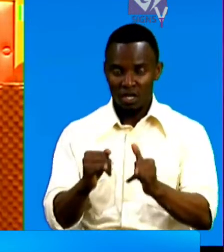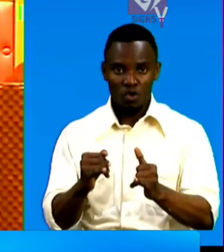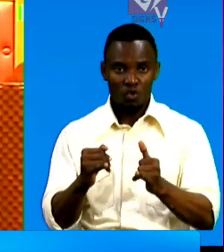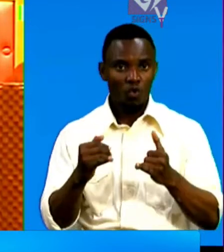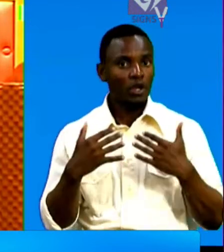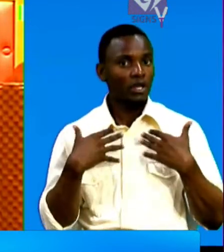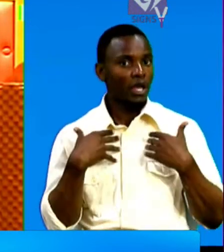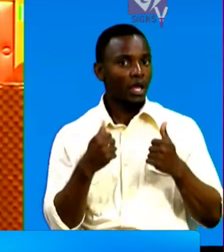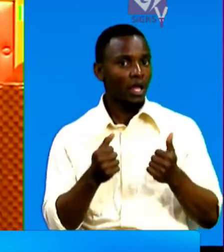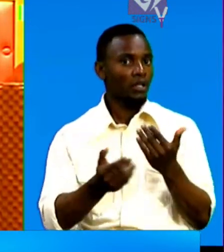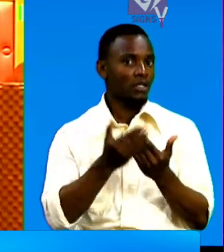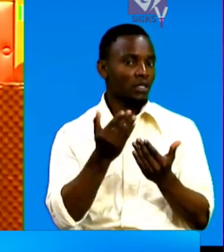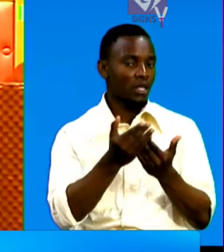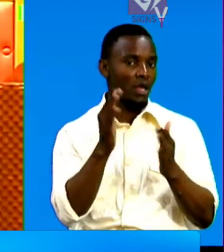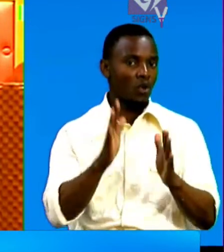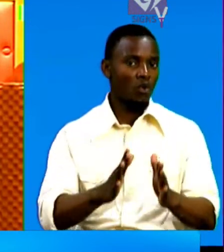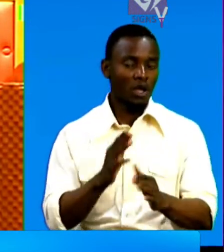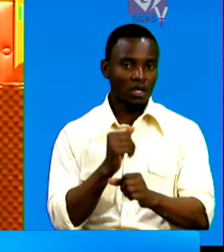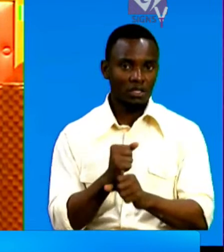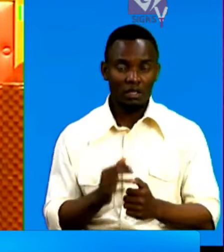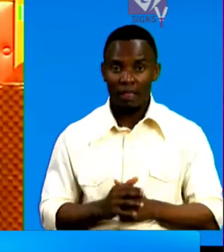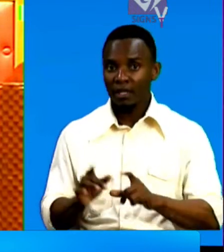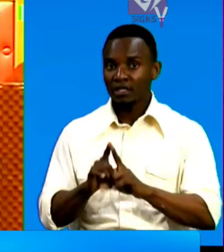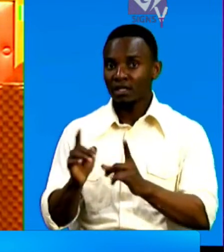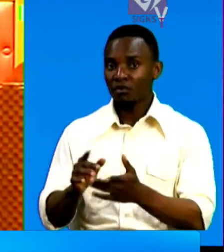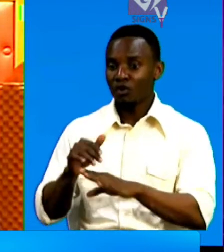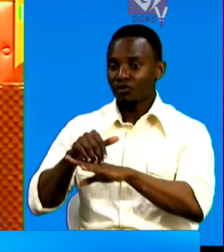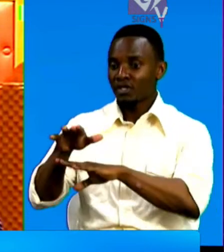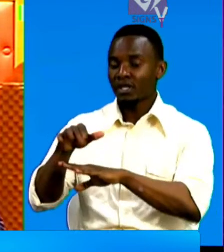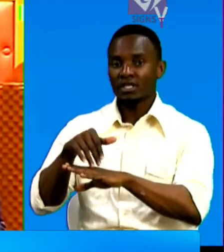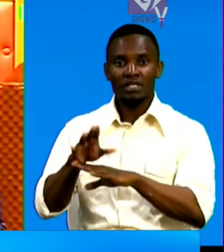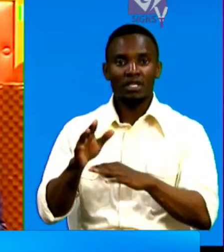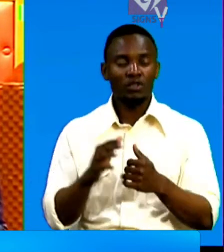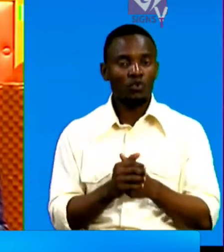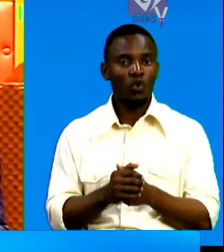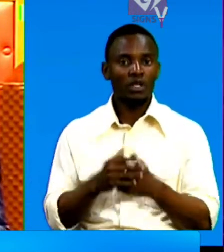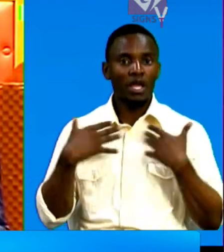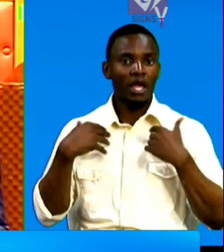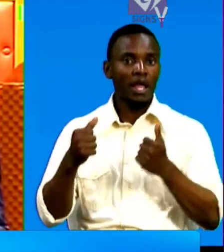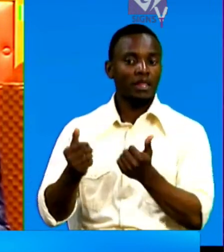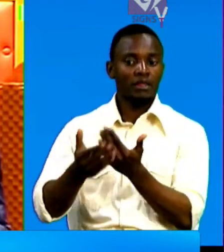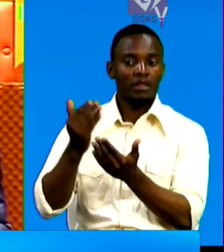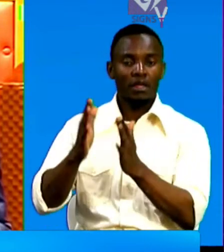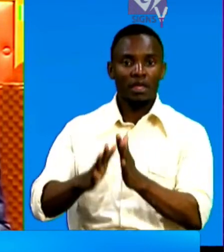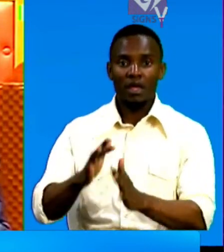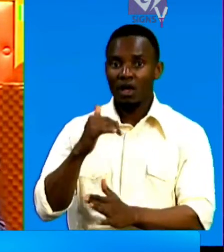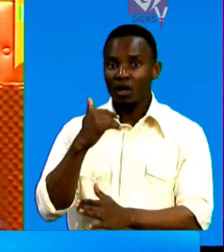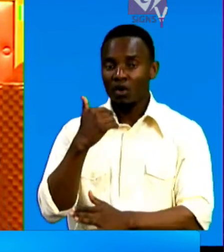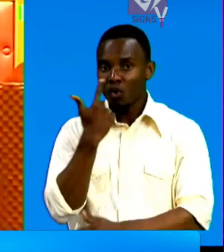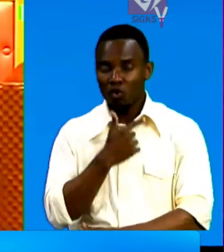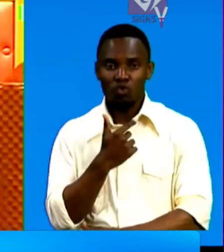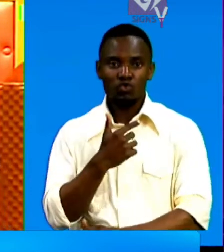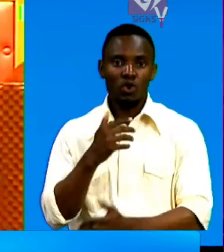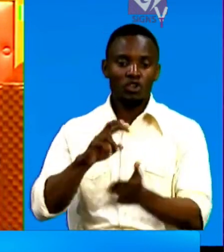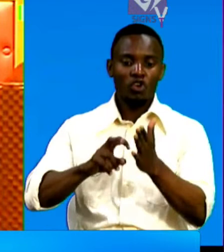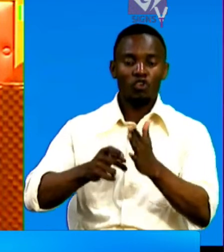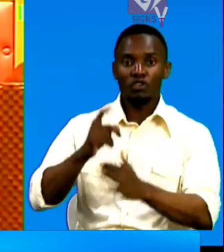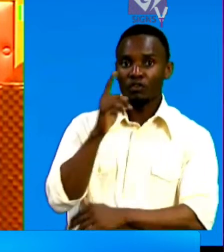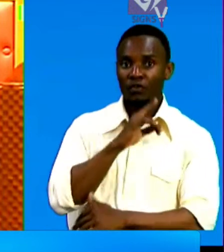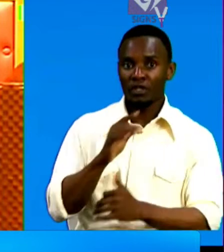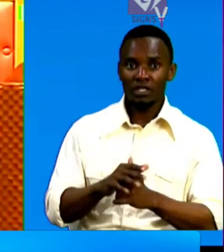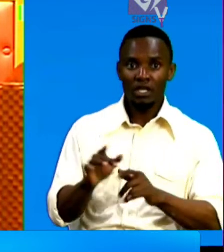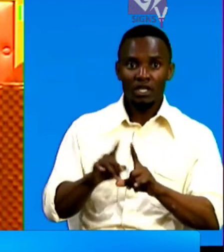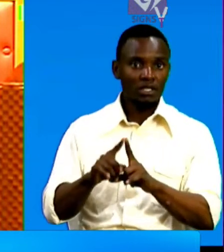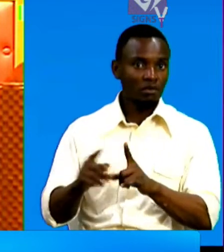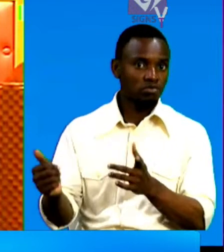deploying 8,429 workers whose contracts had lapsed, and enrolling